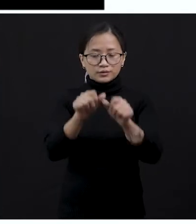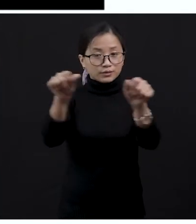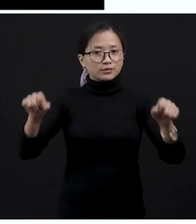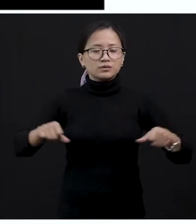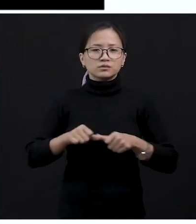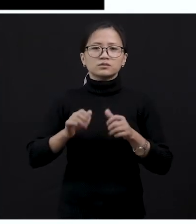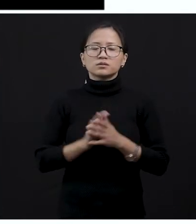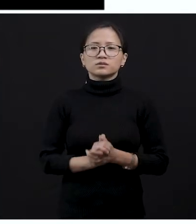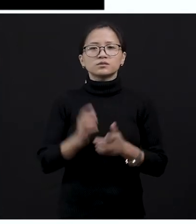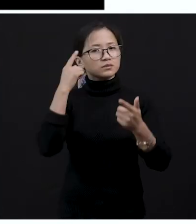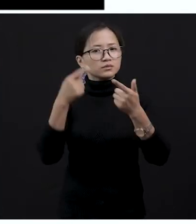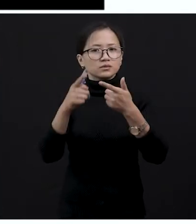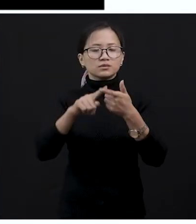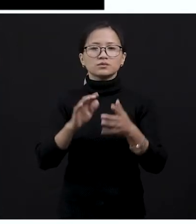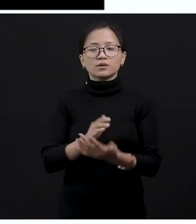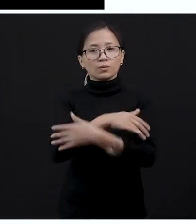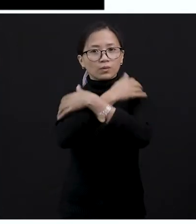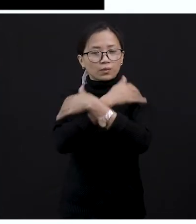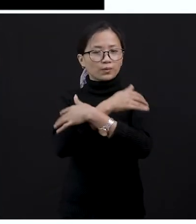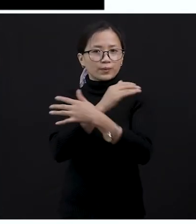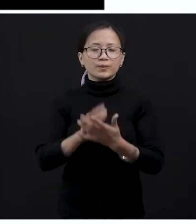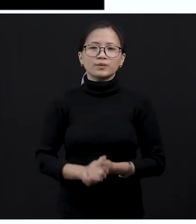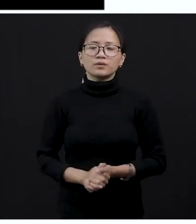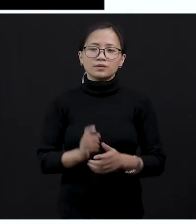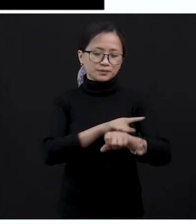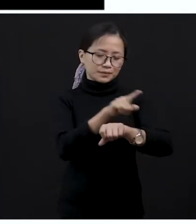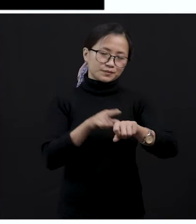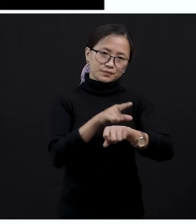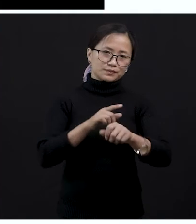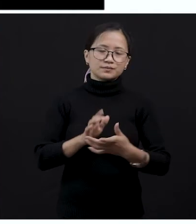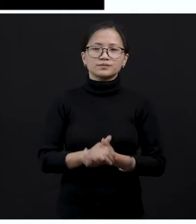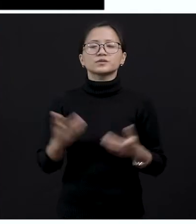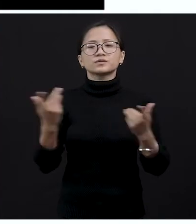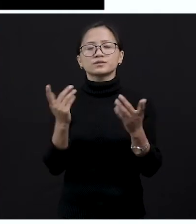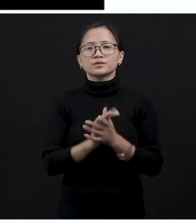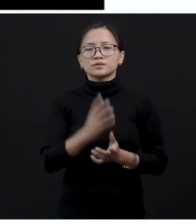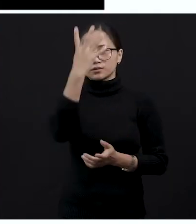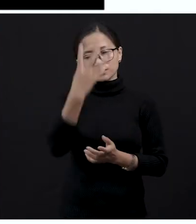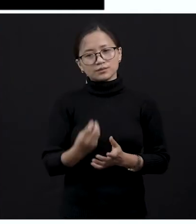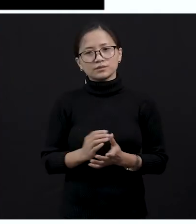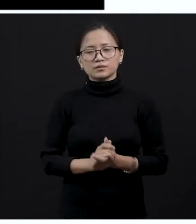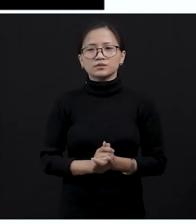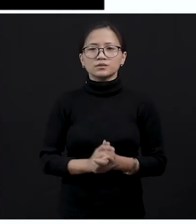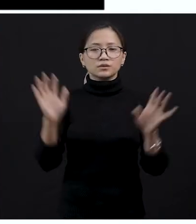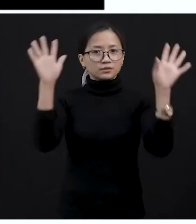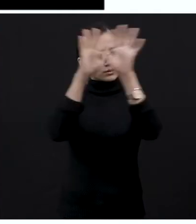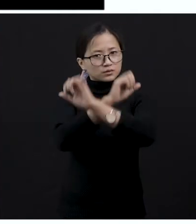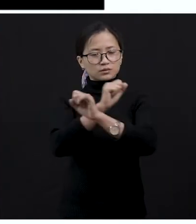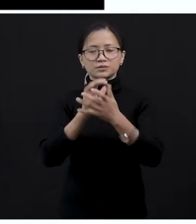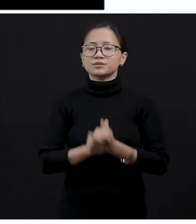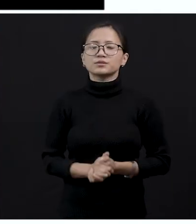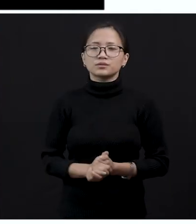area also experience a warmer hour, okay? Whereas at night it becomes